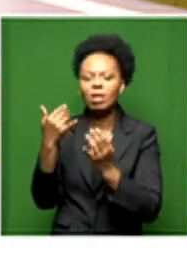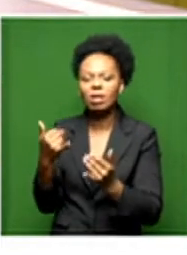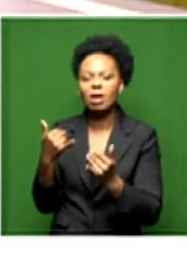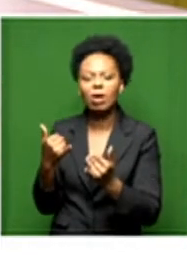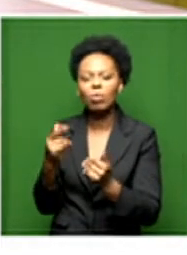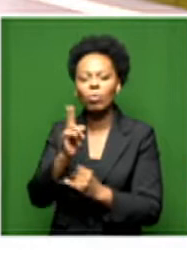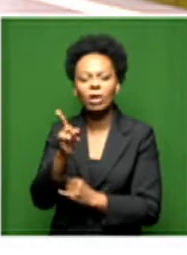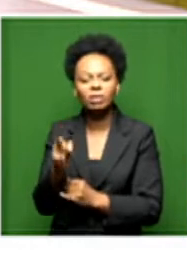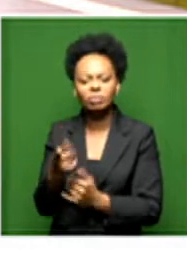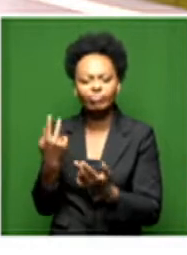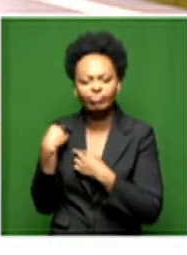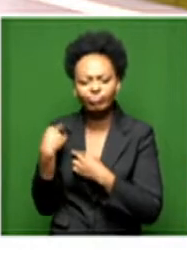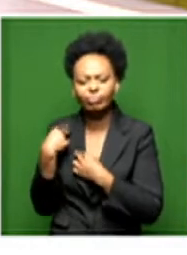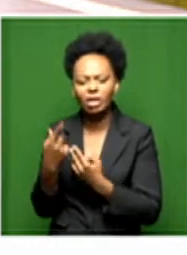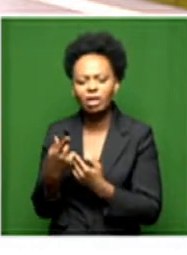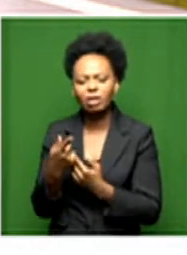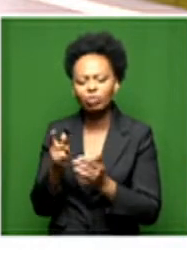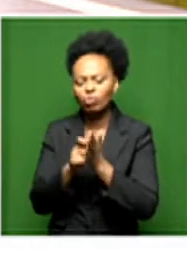and conversations in general?